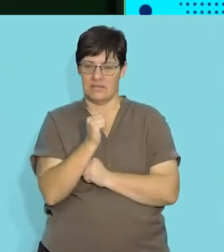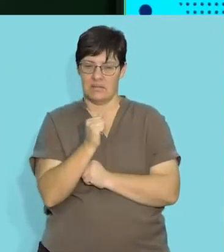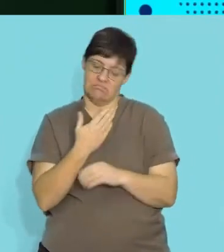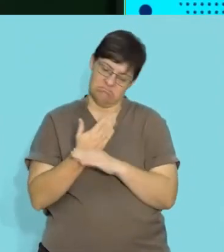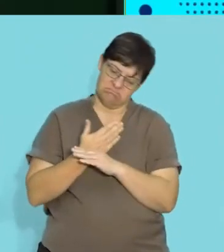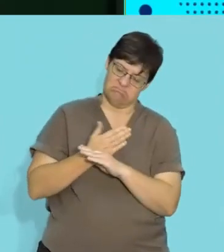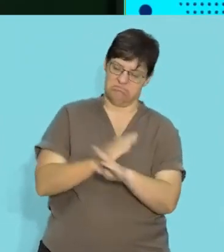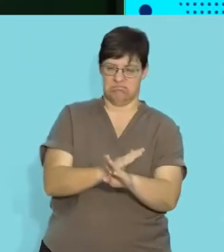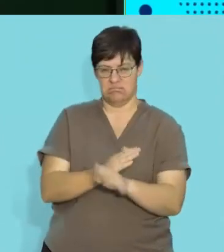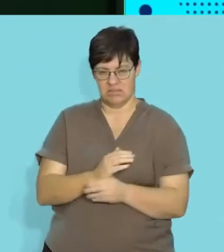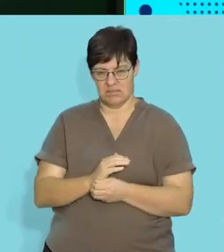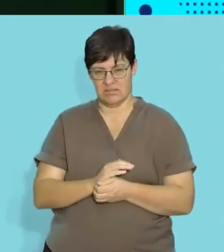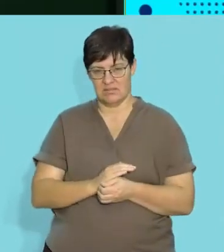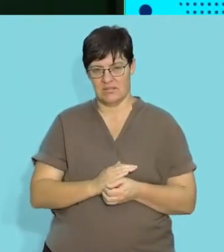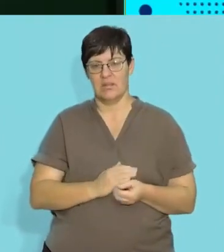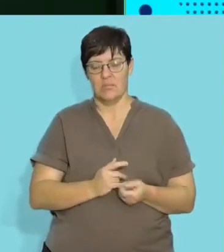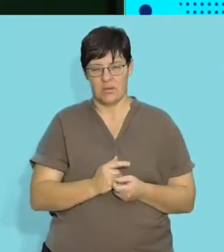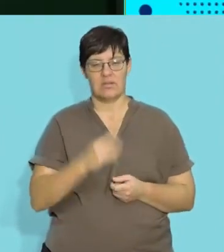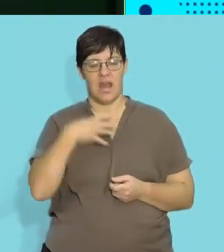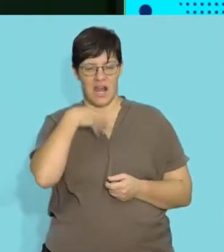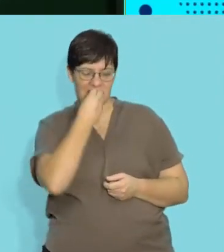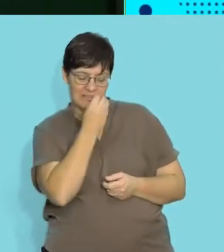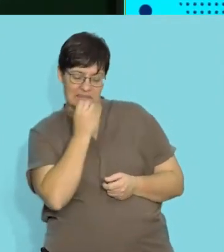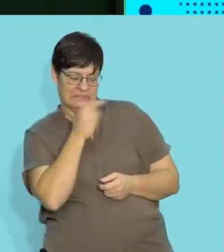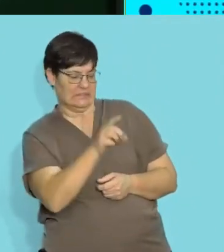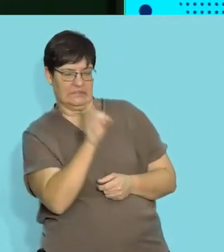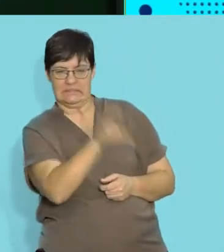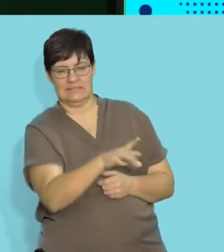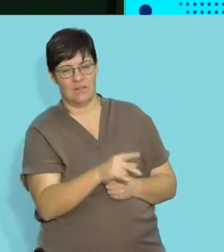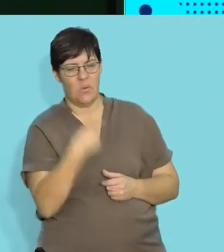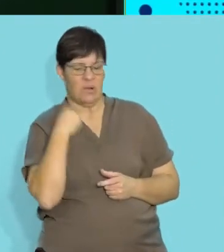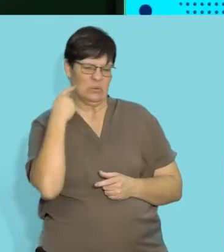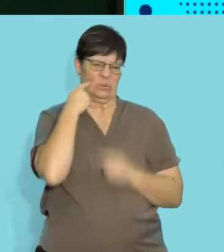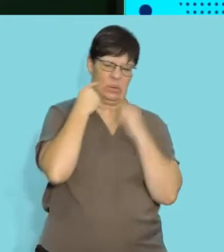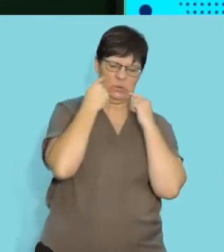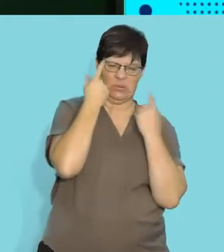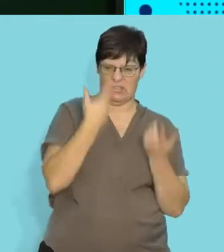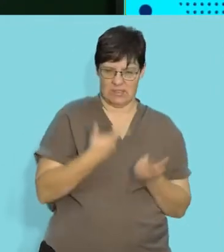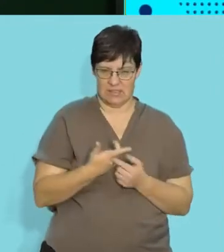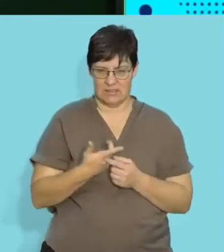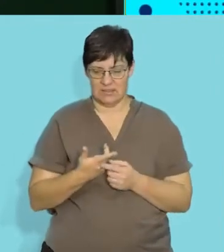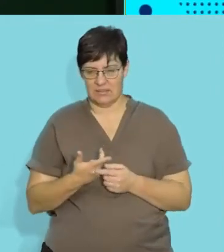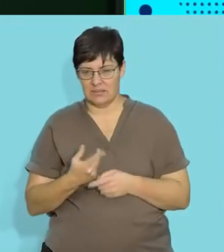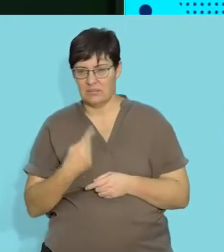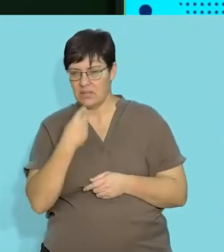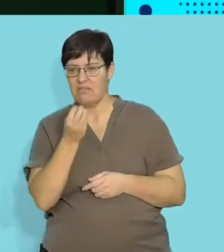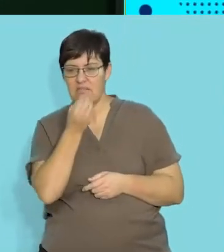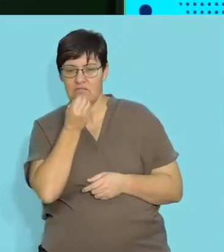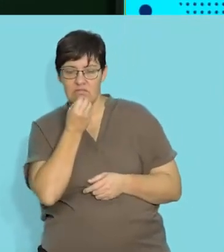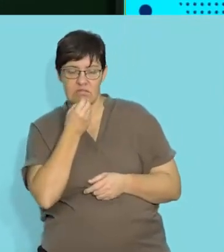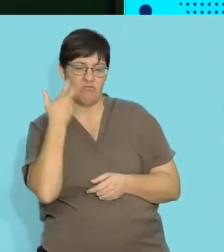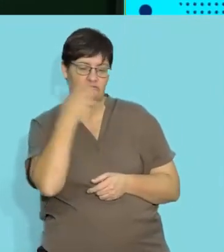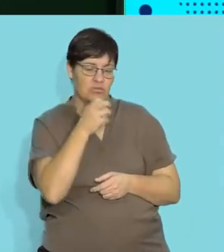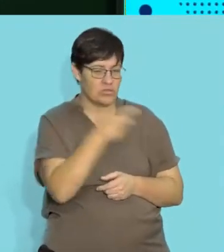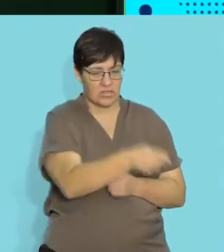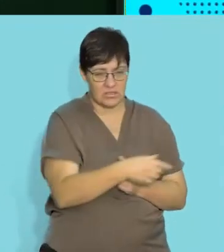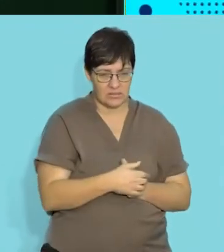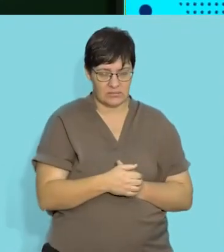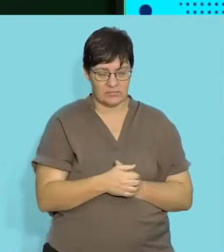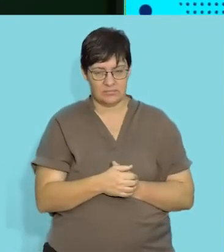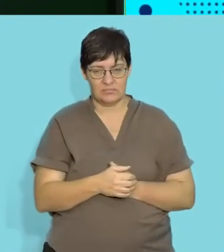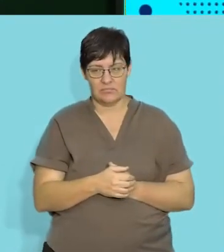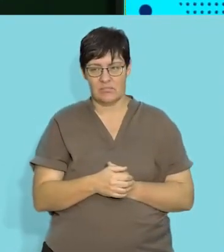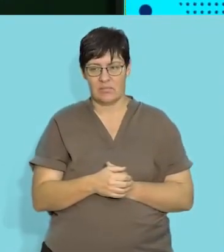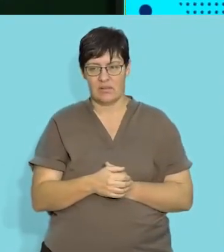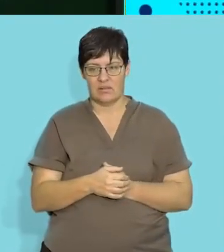off predators, or not predators, but herbivores. So you find that these herbivores that come to feed off the fruit are